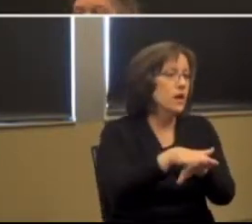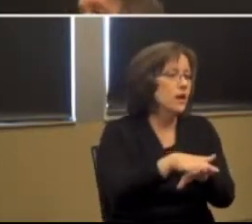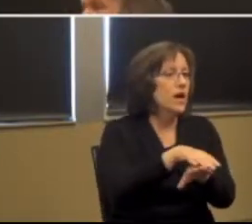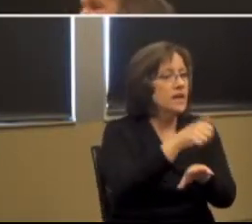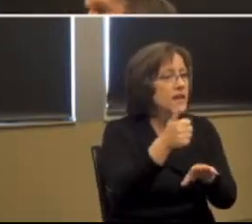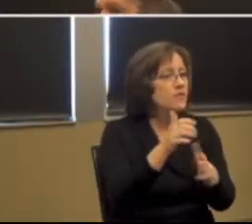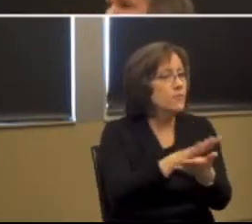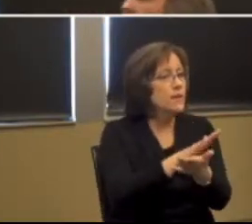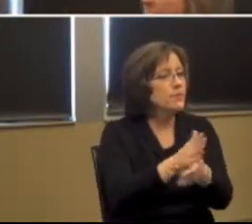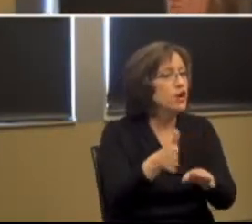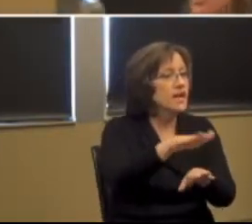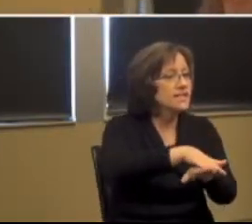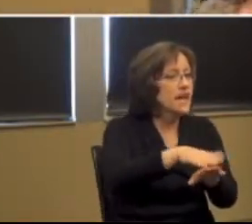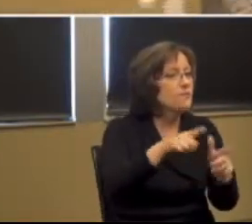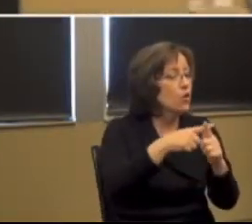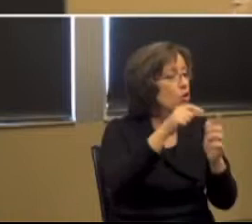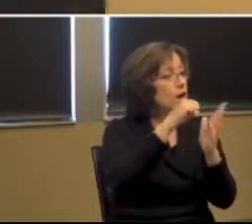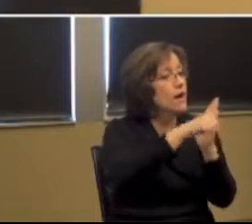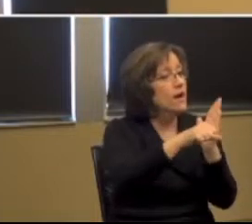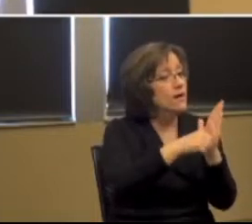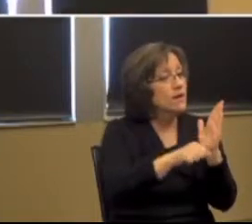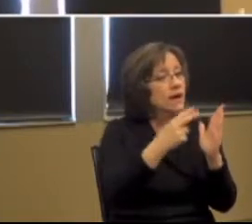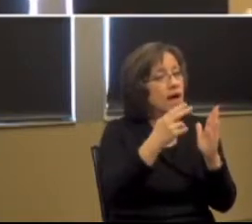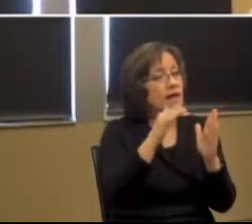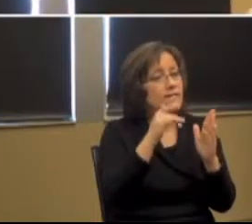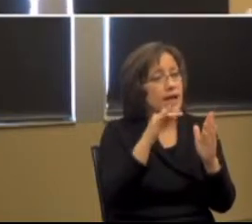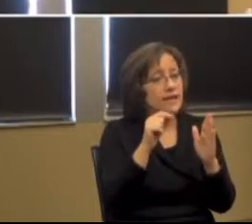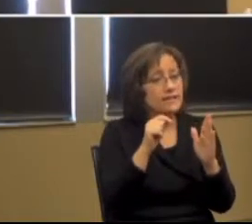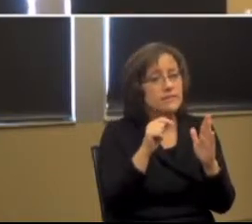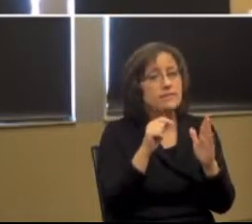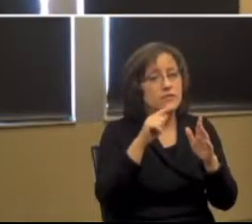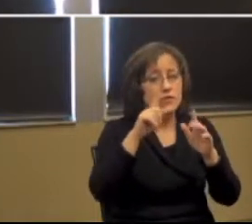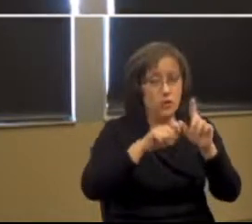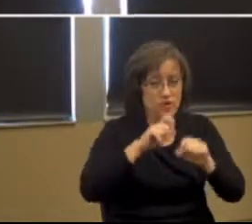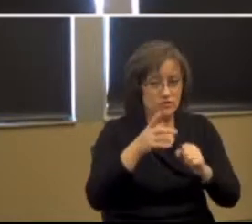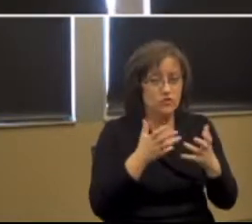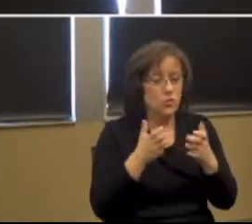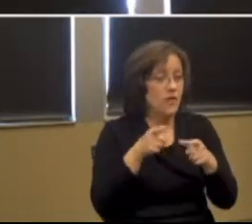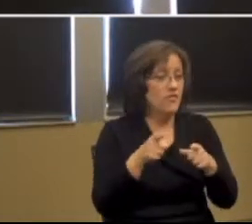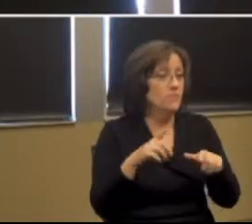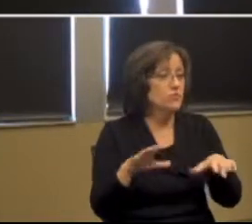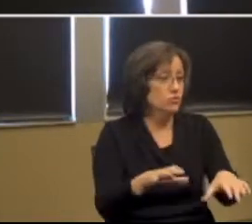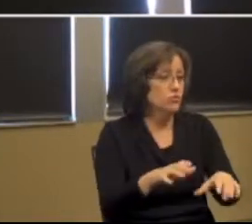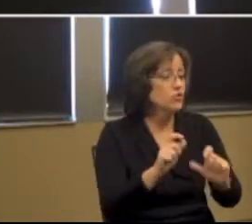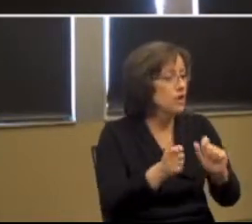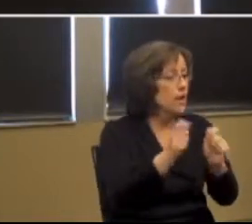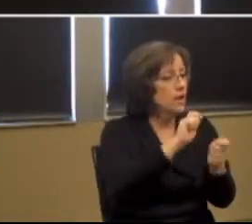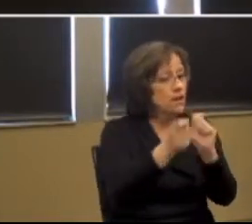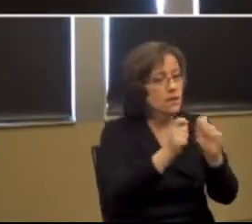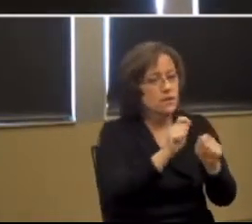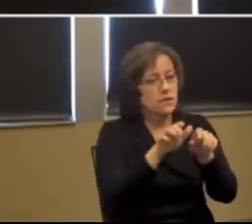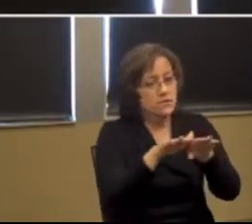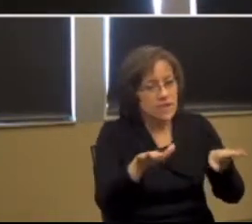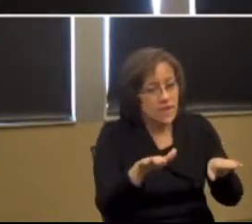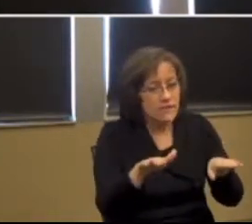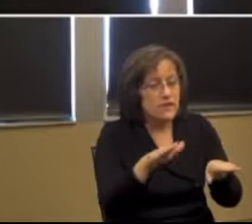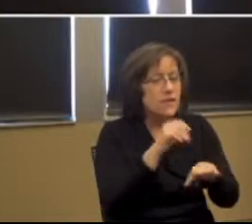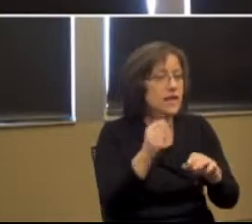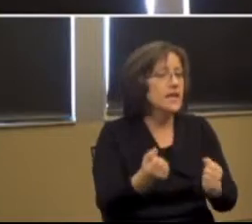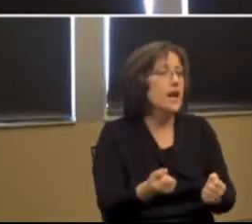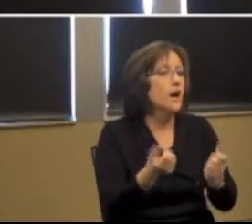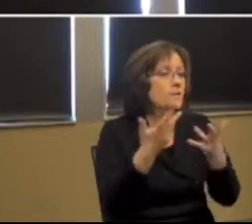top, or just highlight the questions that you want them to do. And so you can adapt the level and the amount of work within